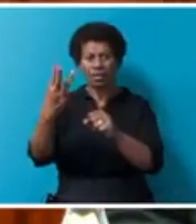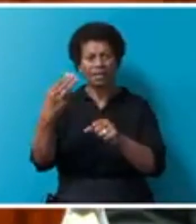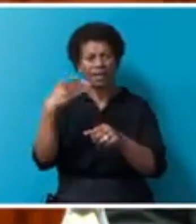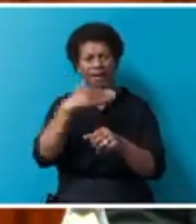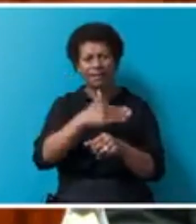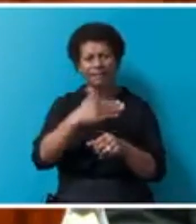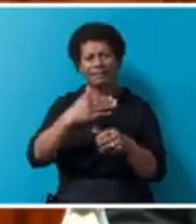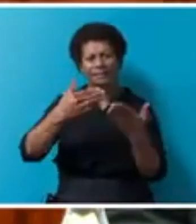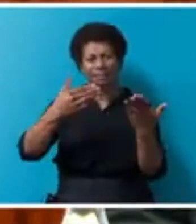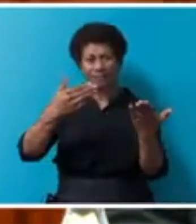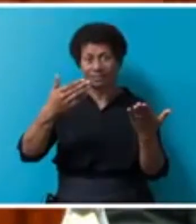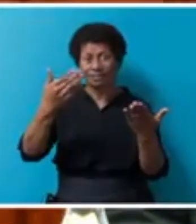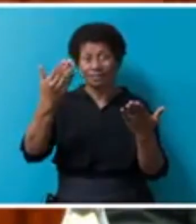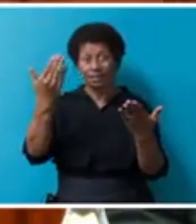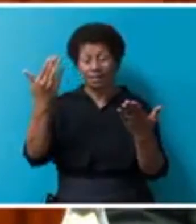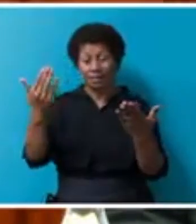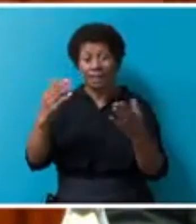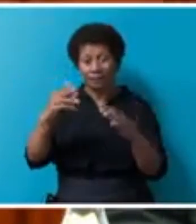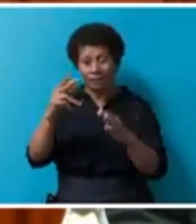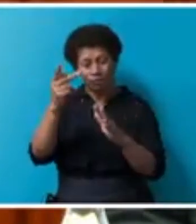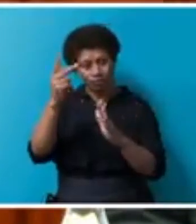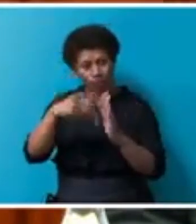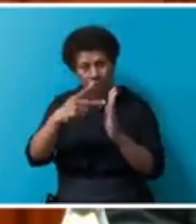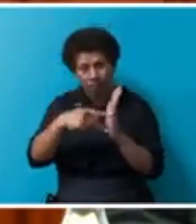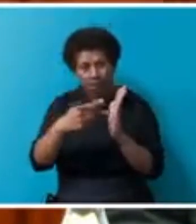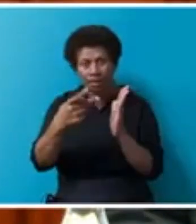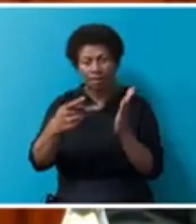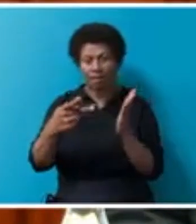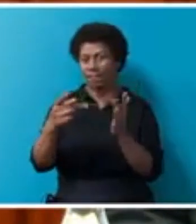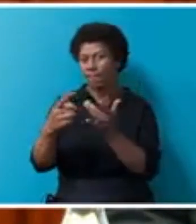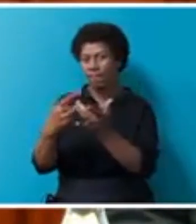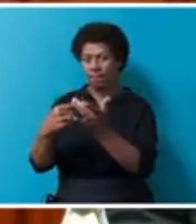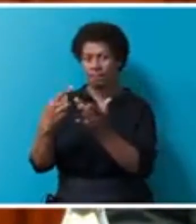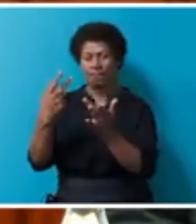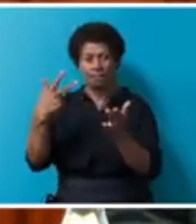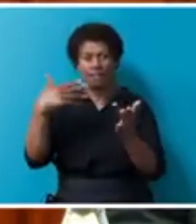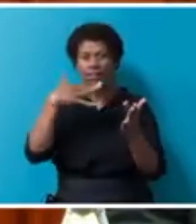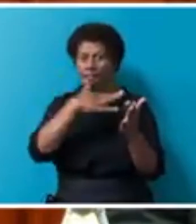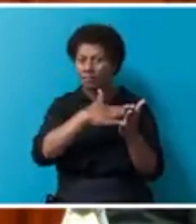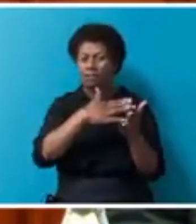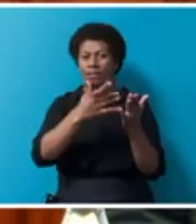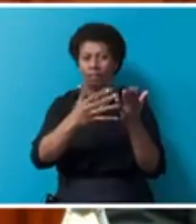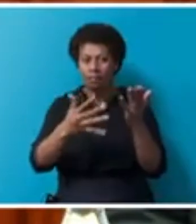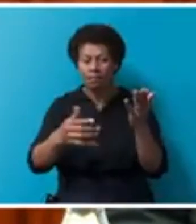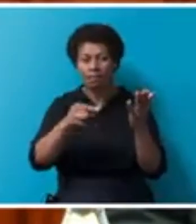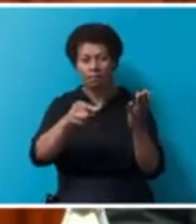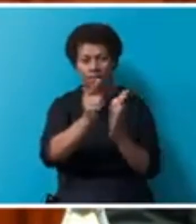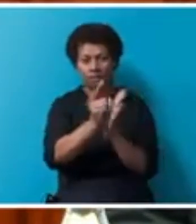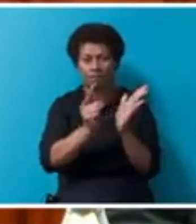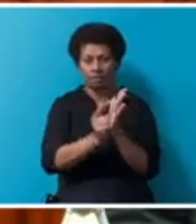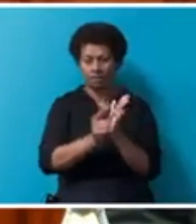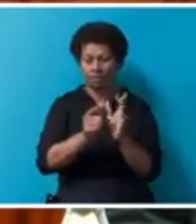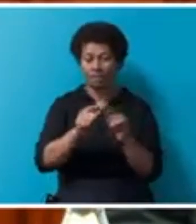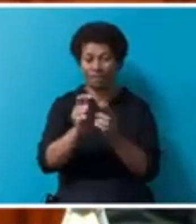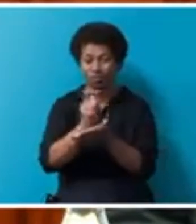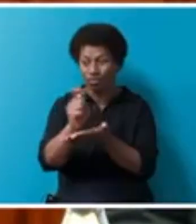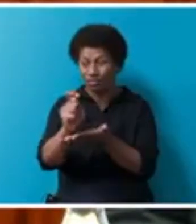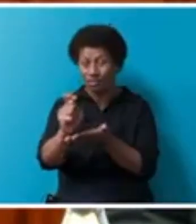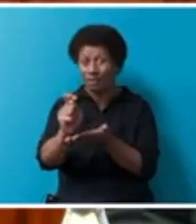legislation and 1,821 subsidiary laws. These ensure transparent, accessible laws to the